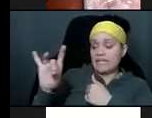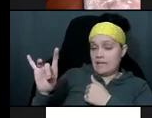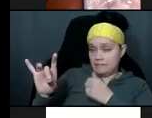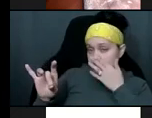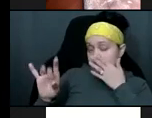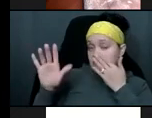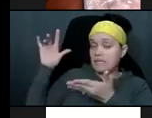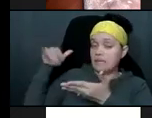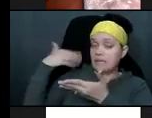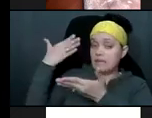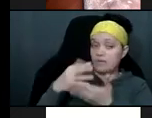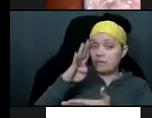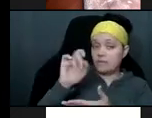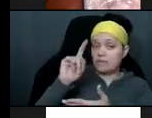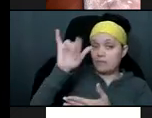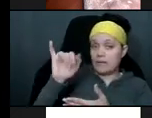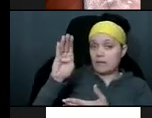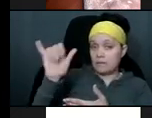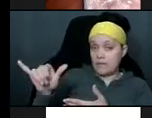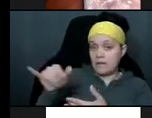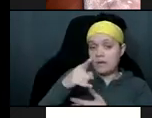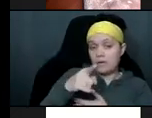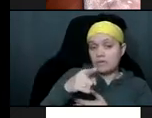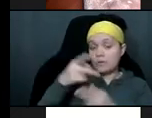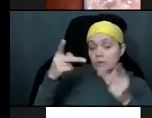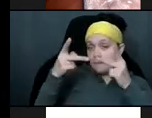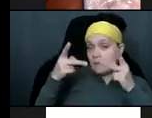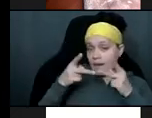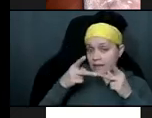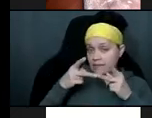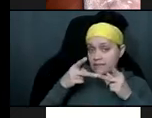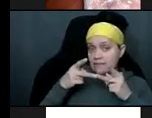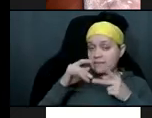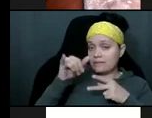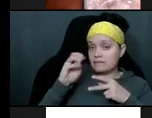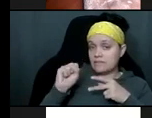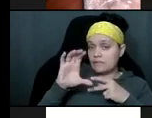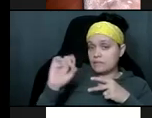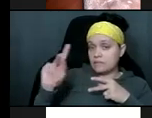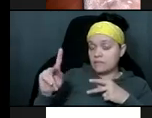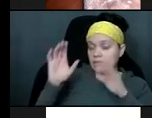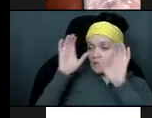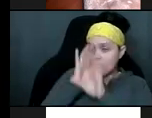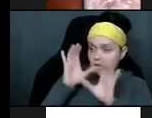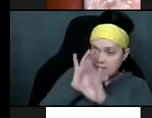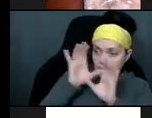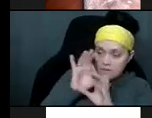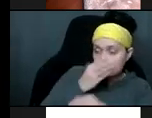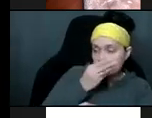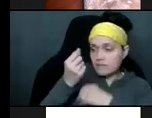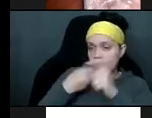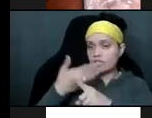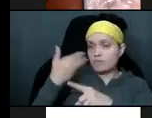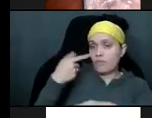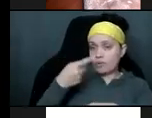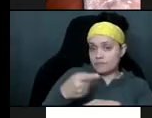they landed at Botany Bay, one of those places that James Cook had scouted out several years before.